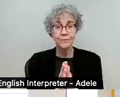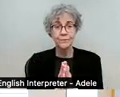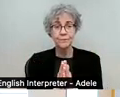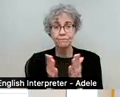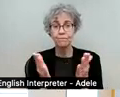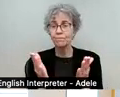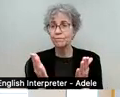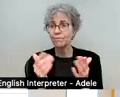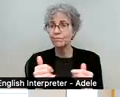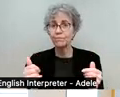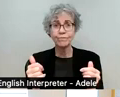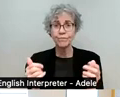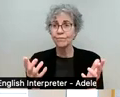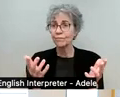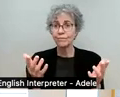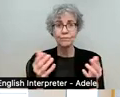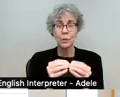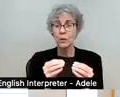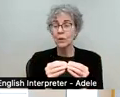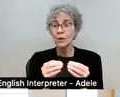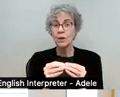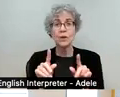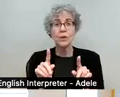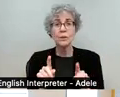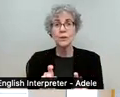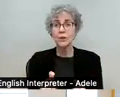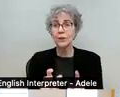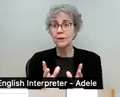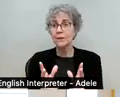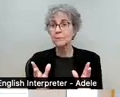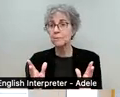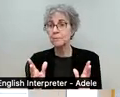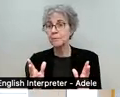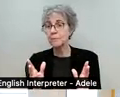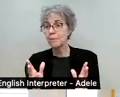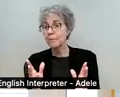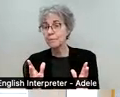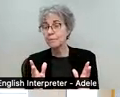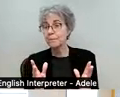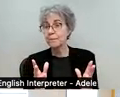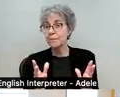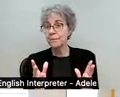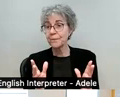Does anyone else have any other questions for Brad?